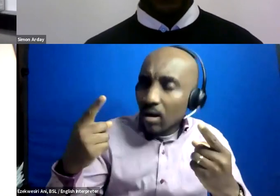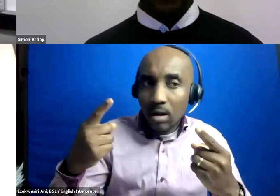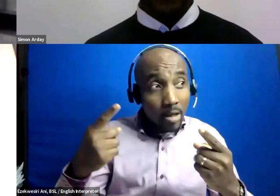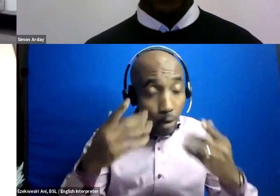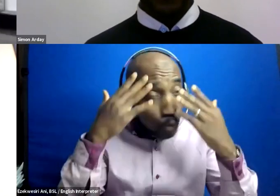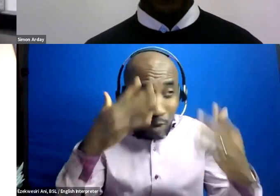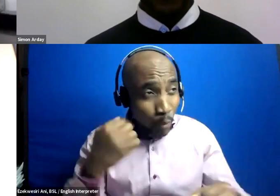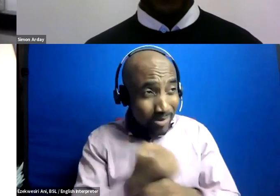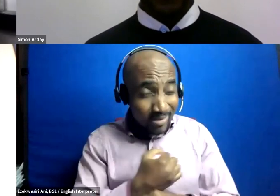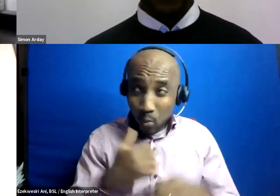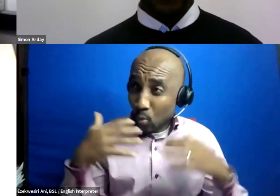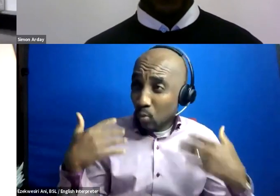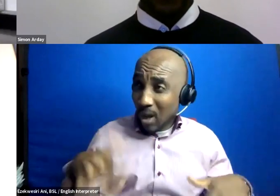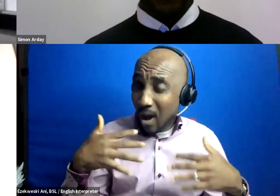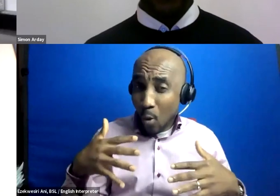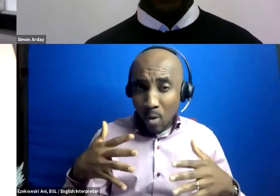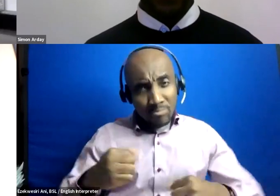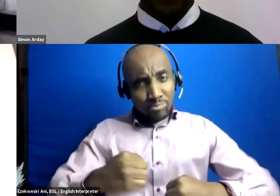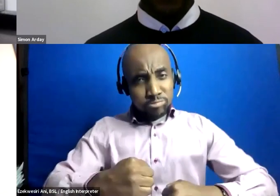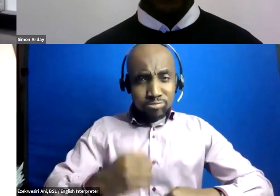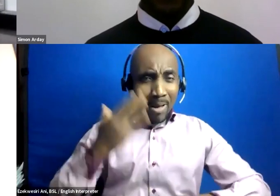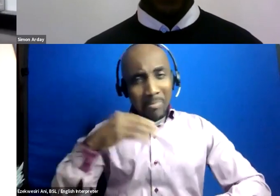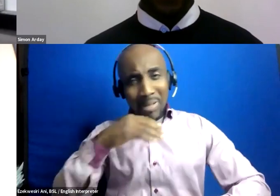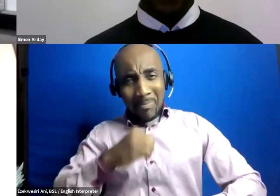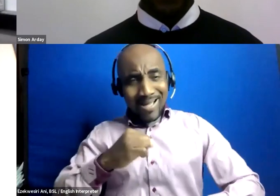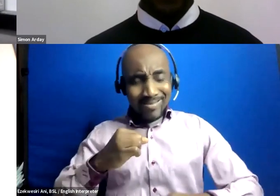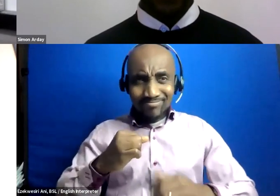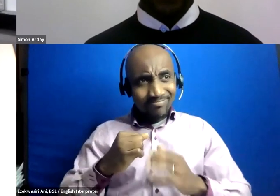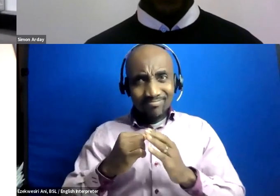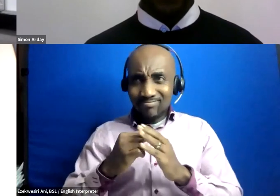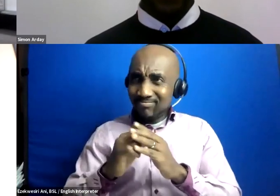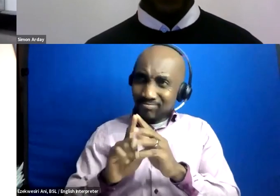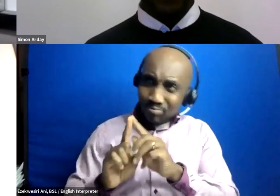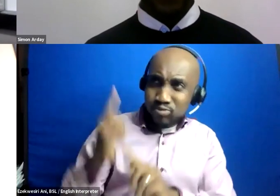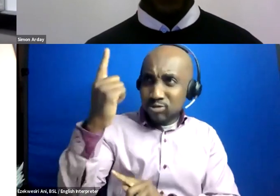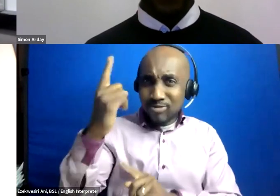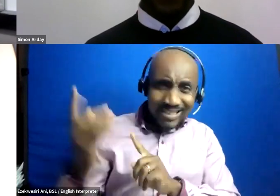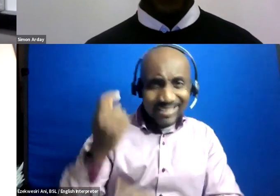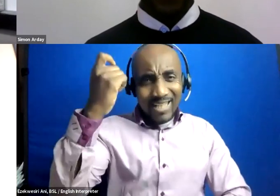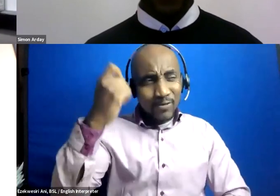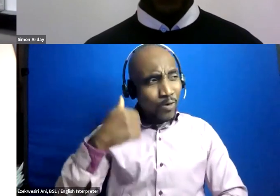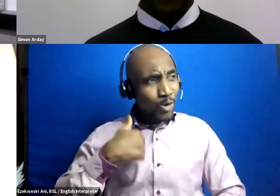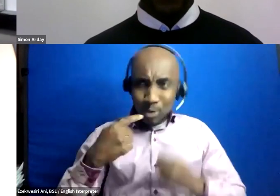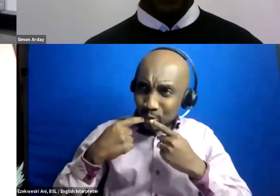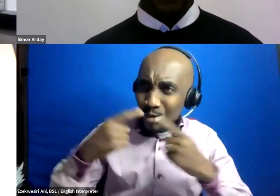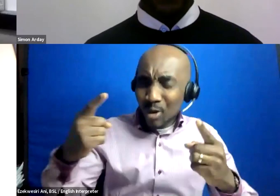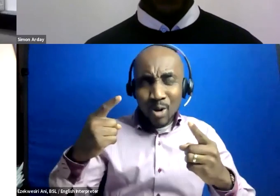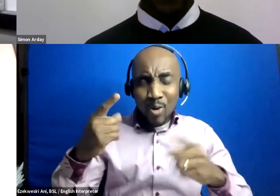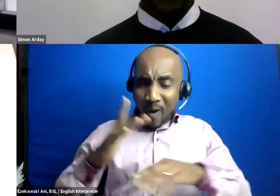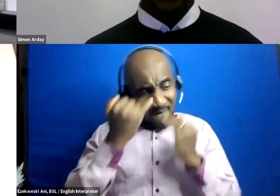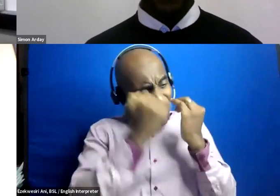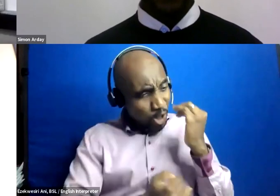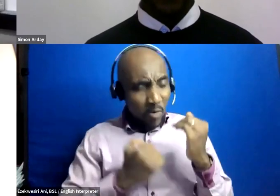what you're doing. A large black man like yourself, successful, speaking out about this subject, being